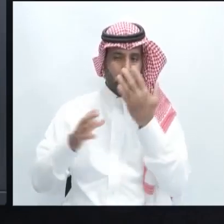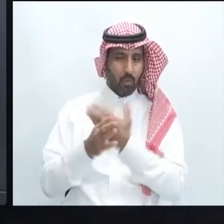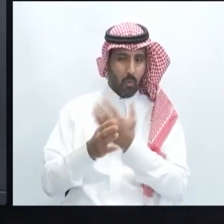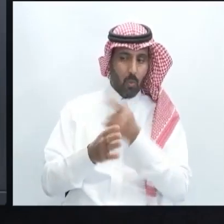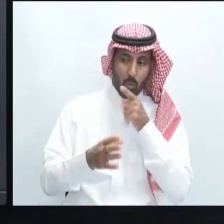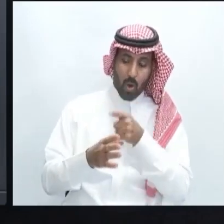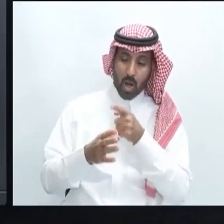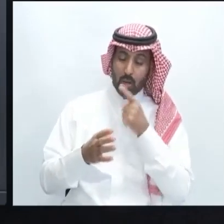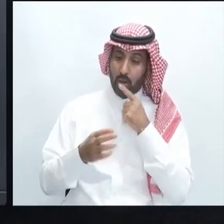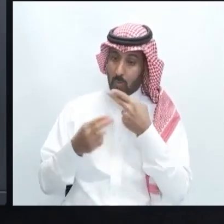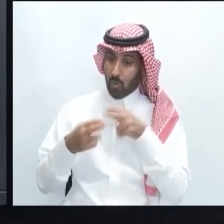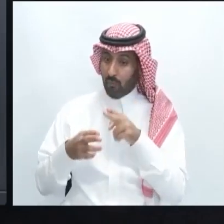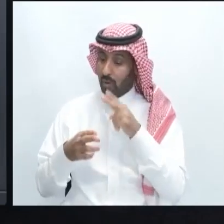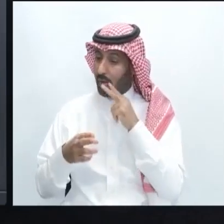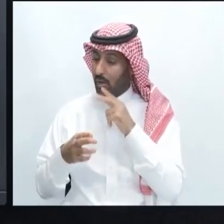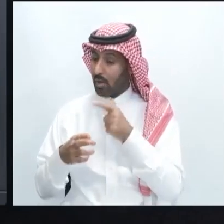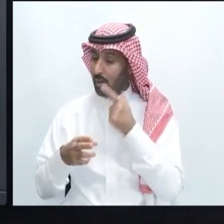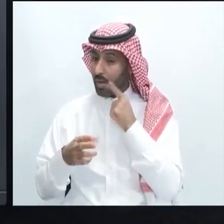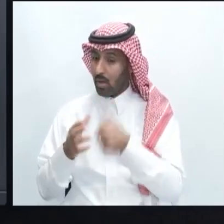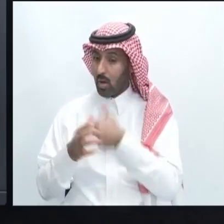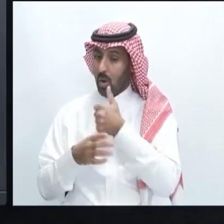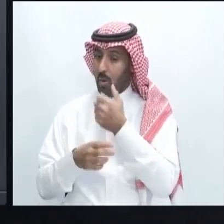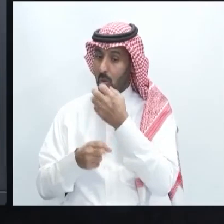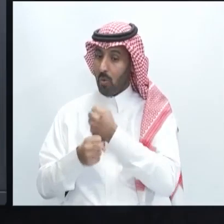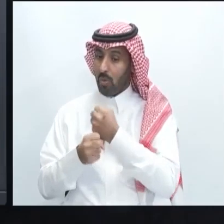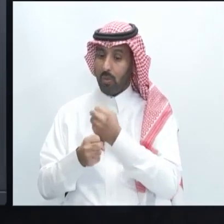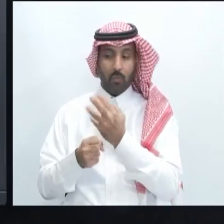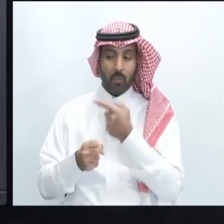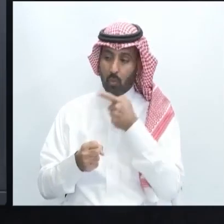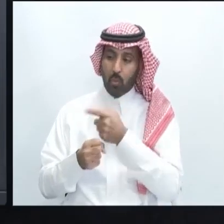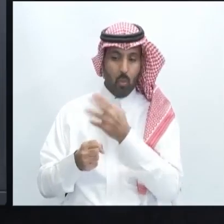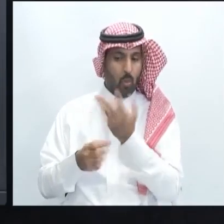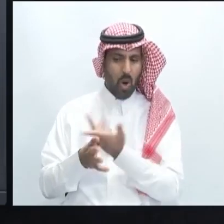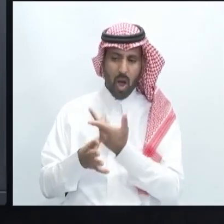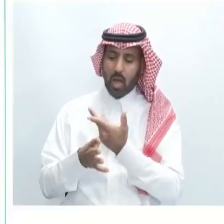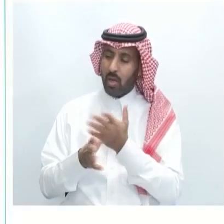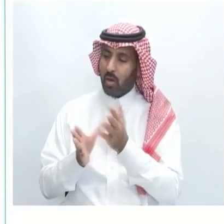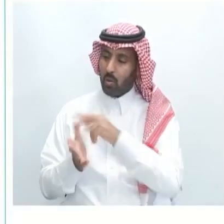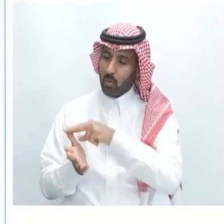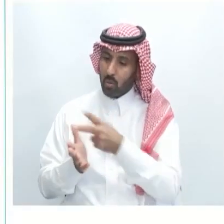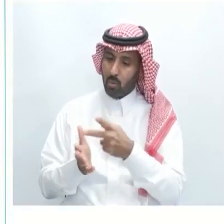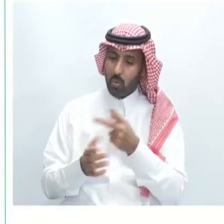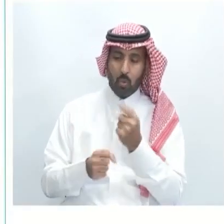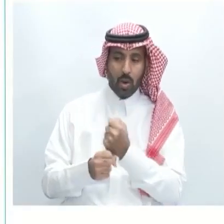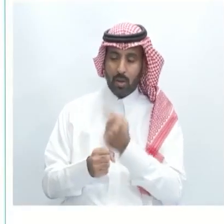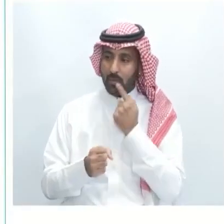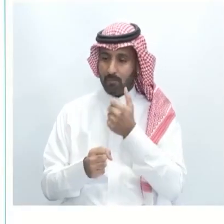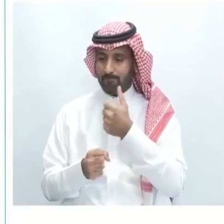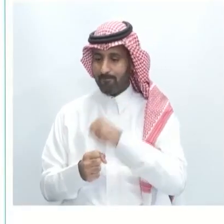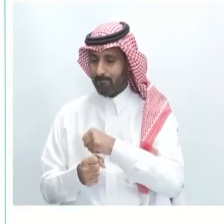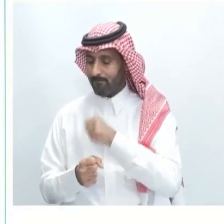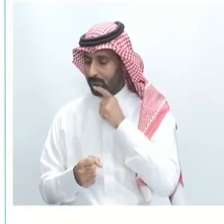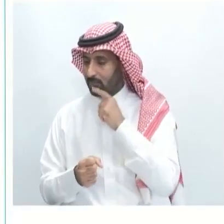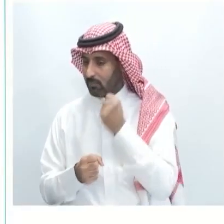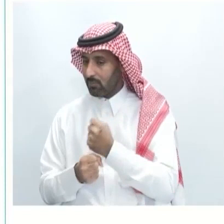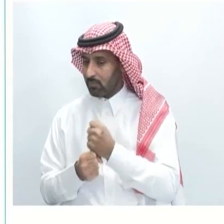majority satisfied or why aren't they satisfied? So we'll be listening to yes or no, if they are satisfied or